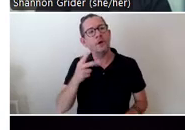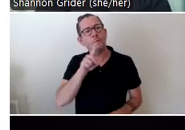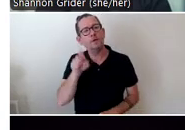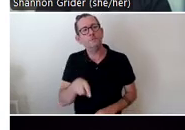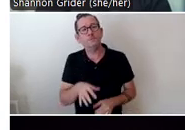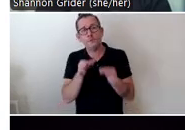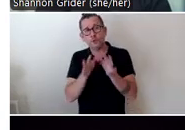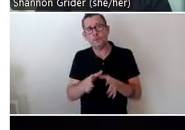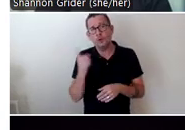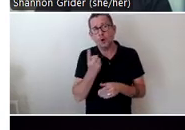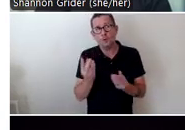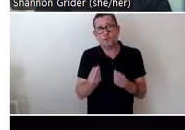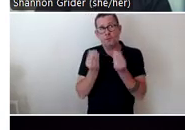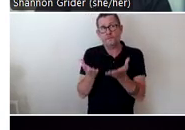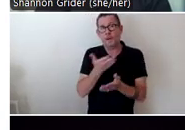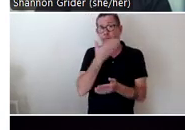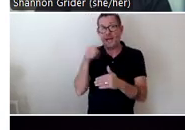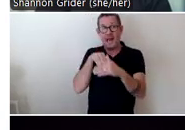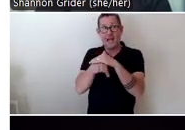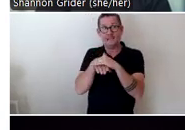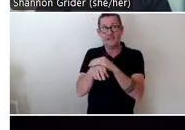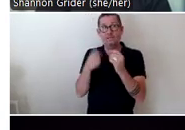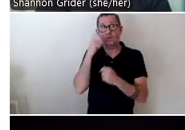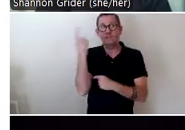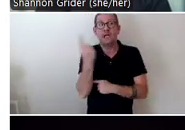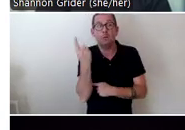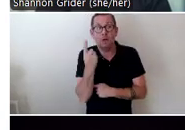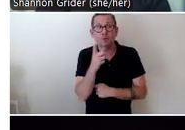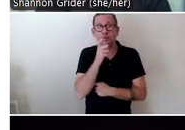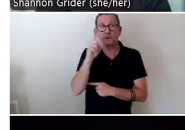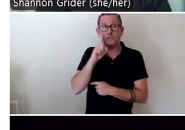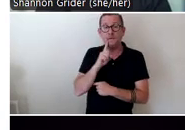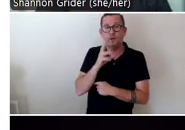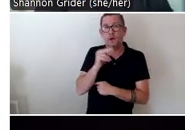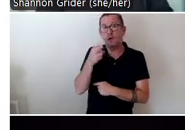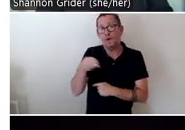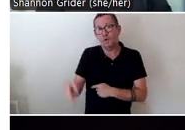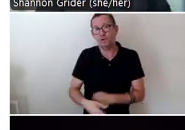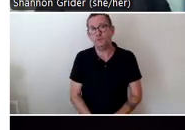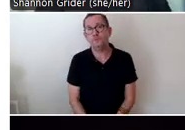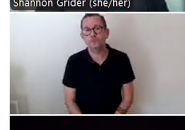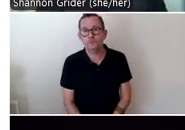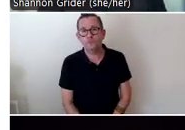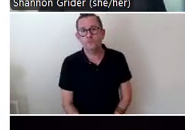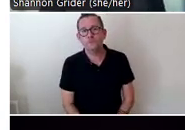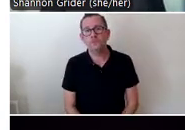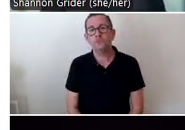The next one, interpreters always provide the best access for someone who is deaf or hard of